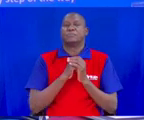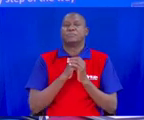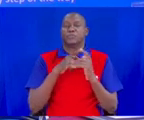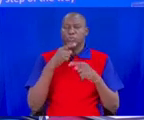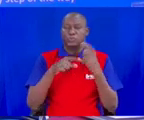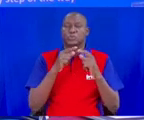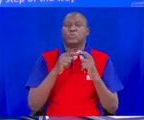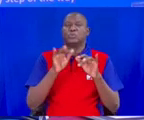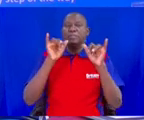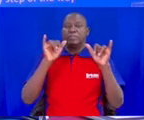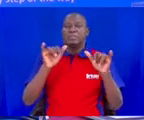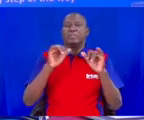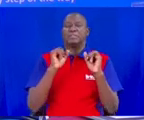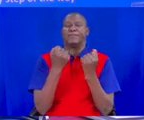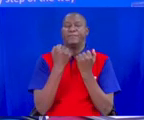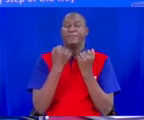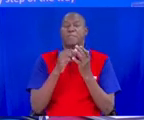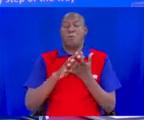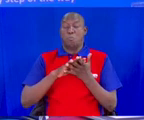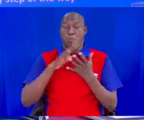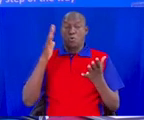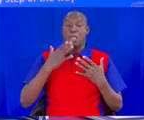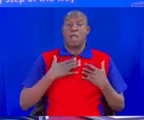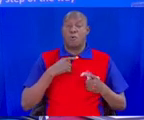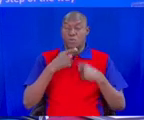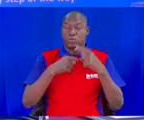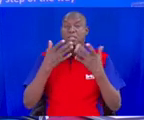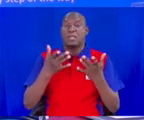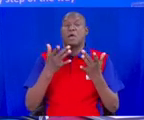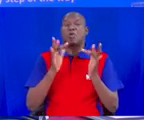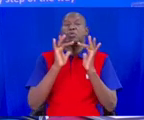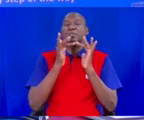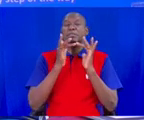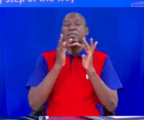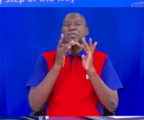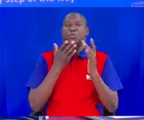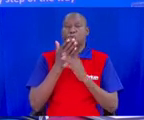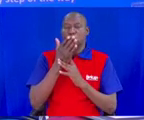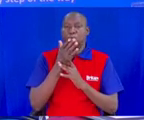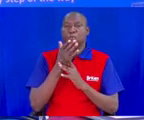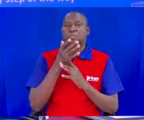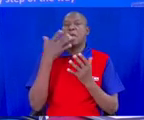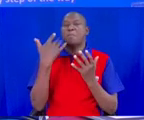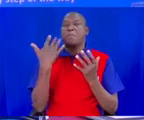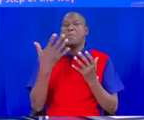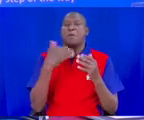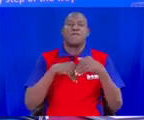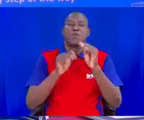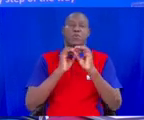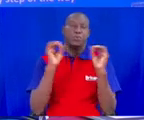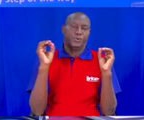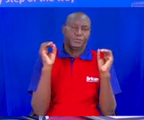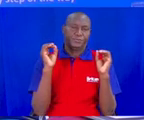continue to remain safe. Most of our processes now have gone virtual, meaning that they have gone paperless, which then means that the need